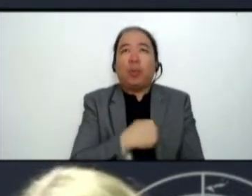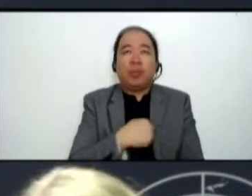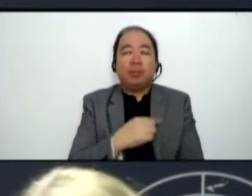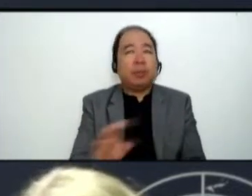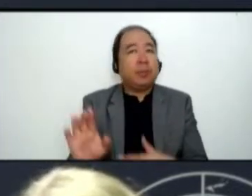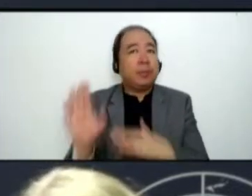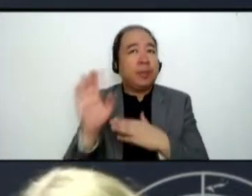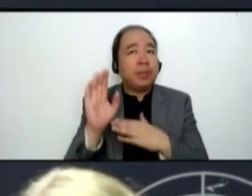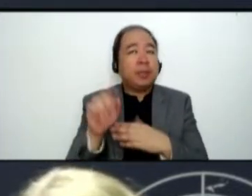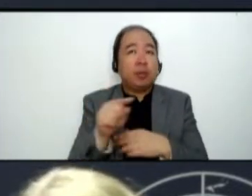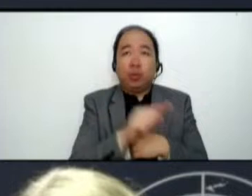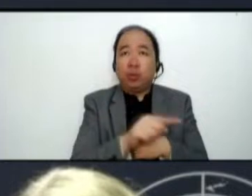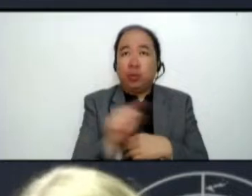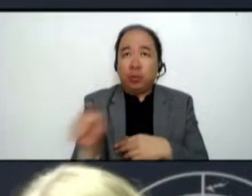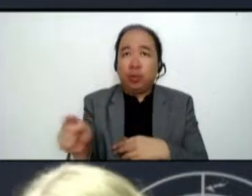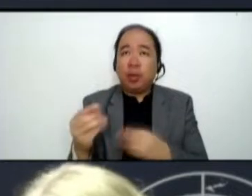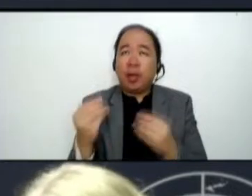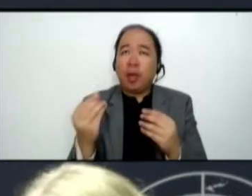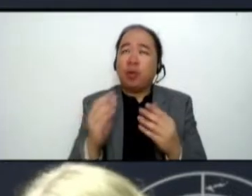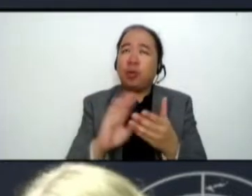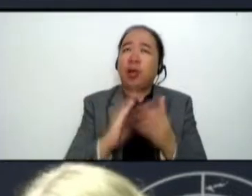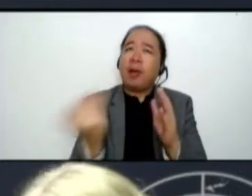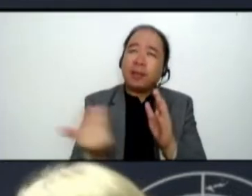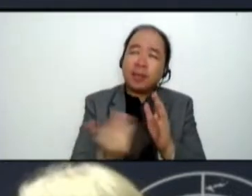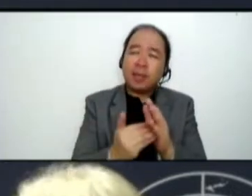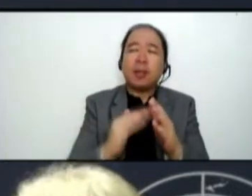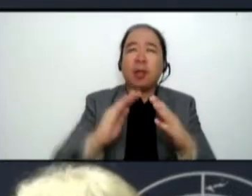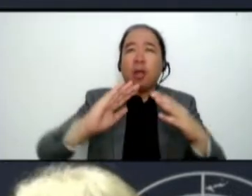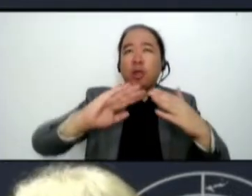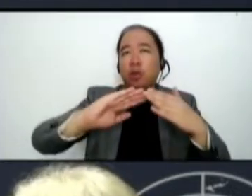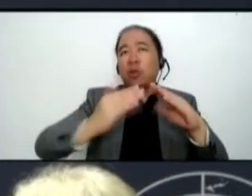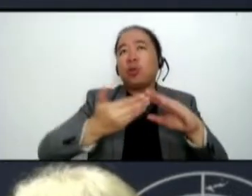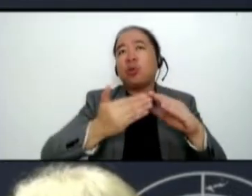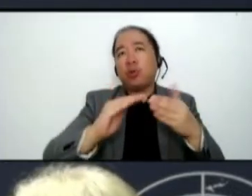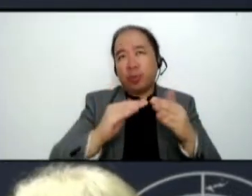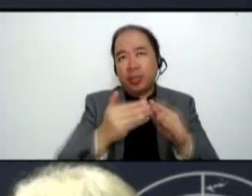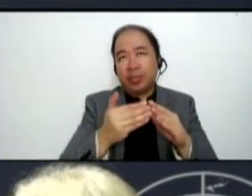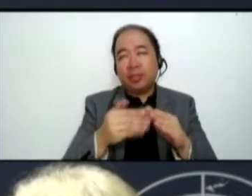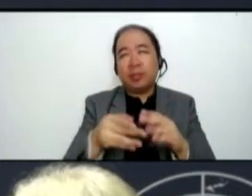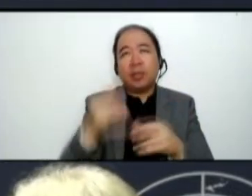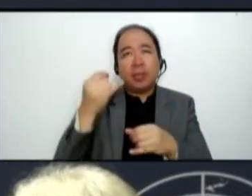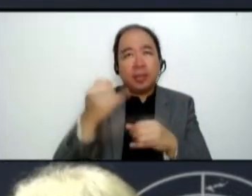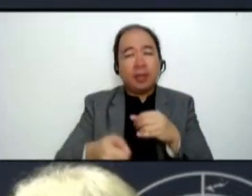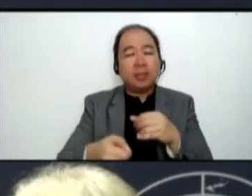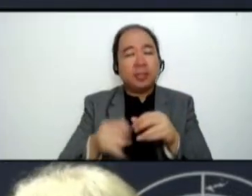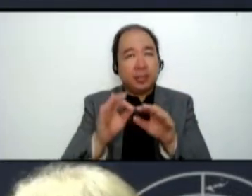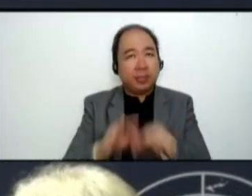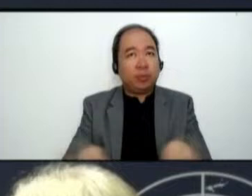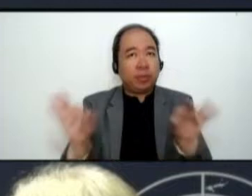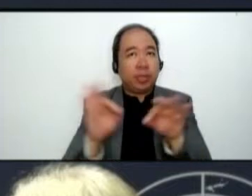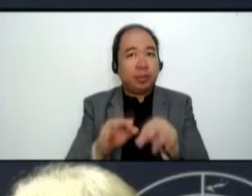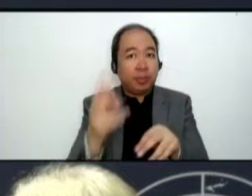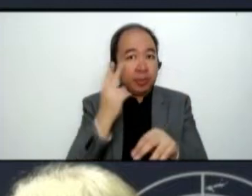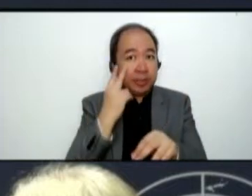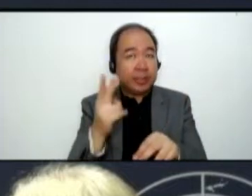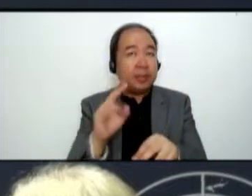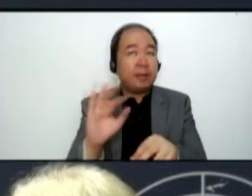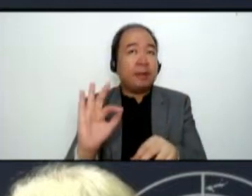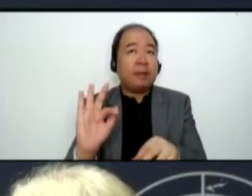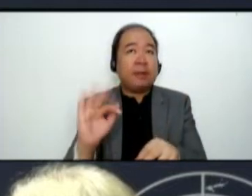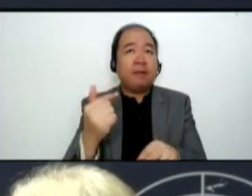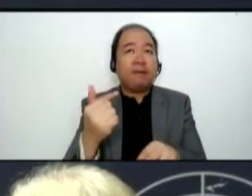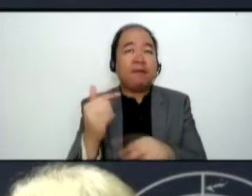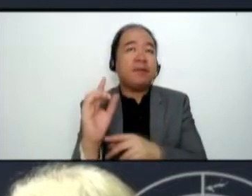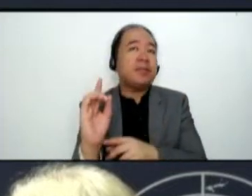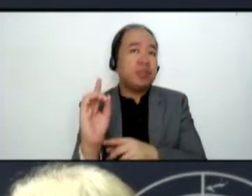be a community again. And so that's the last aspect, essentially, of what we found in our focus group discussions as